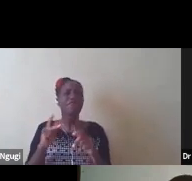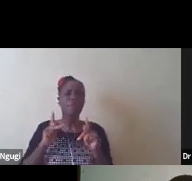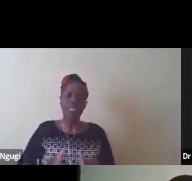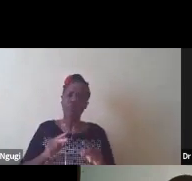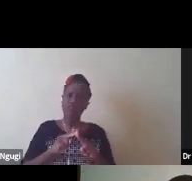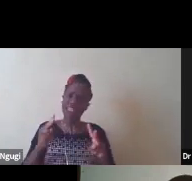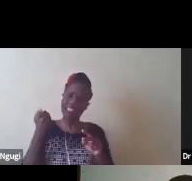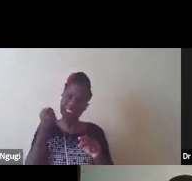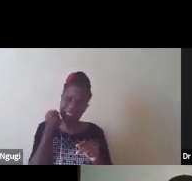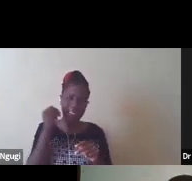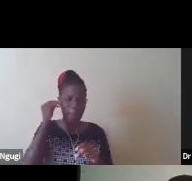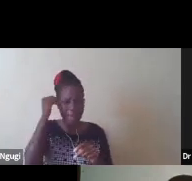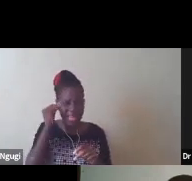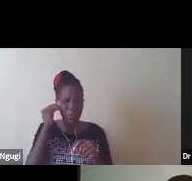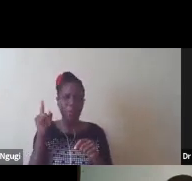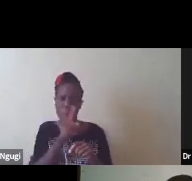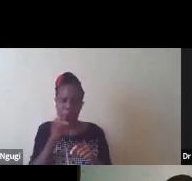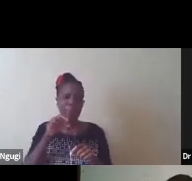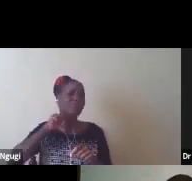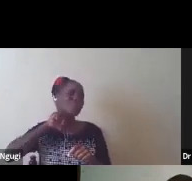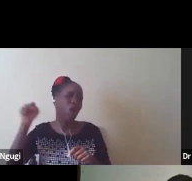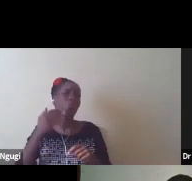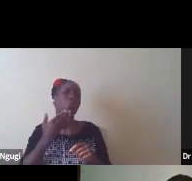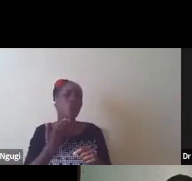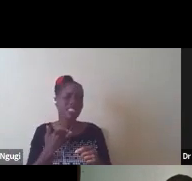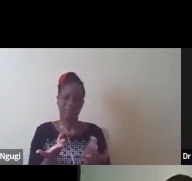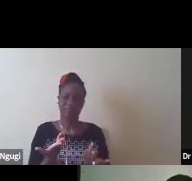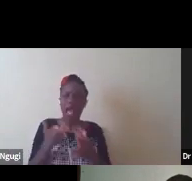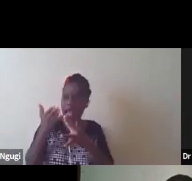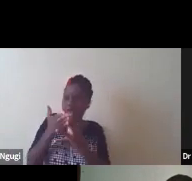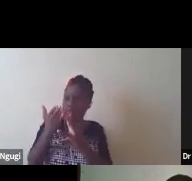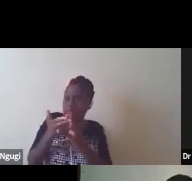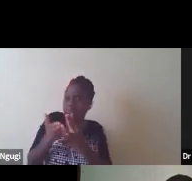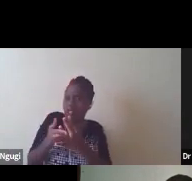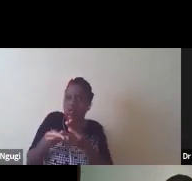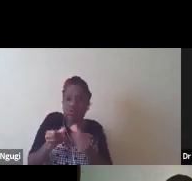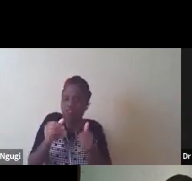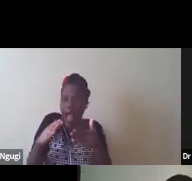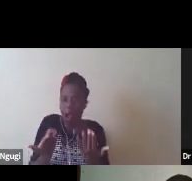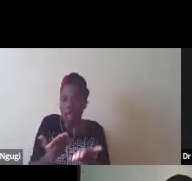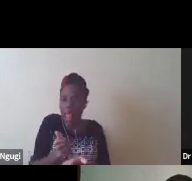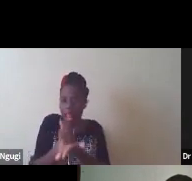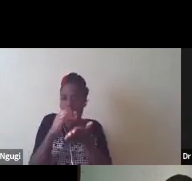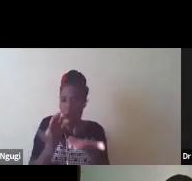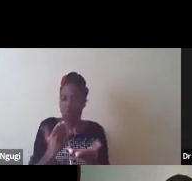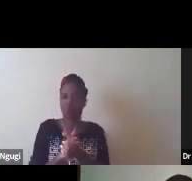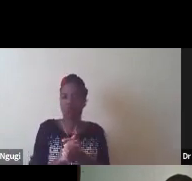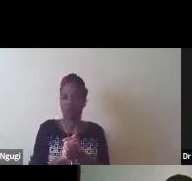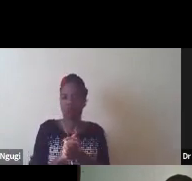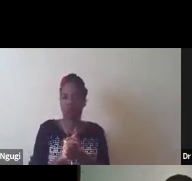have realized is that in the past, your initial attempt would be to face him squarely